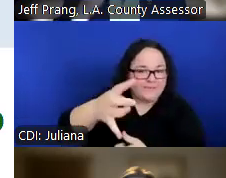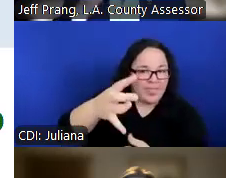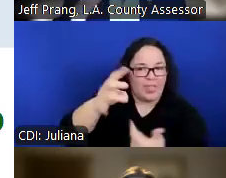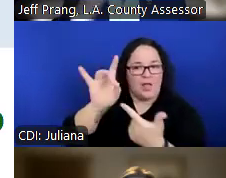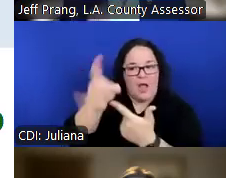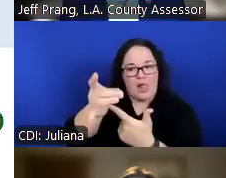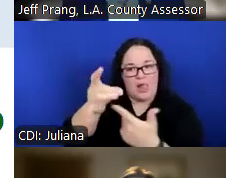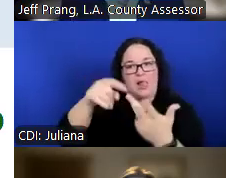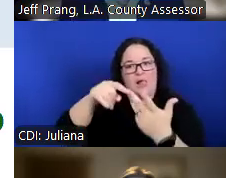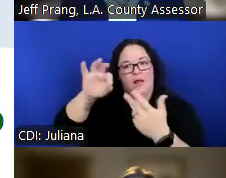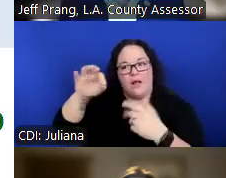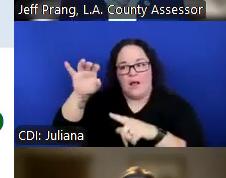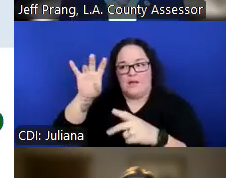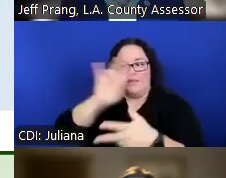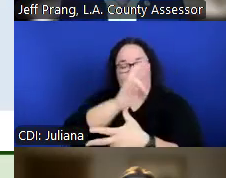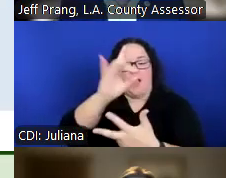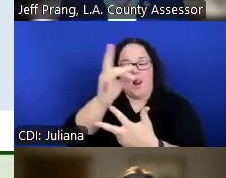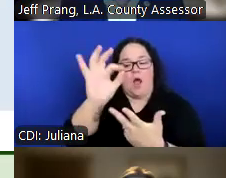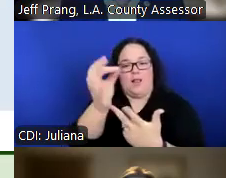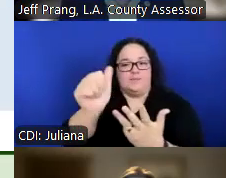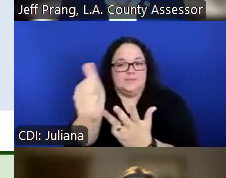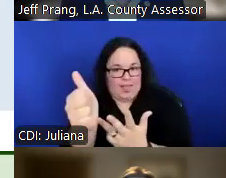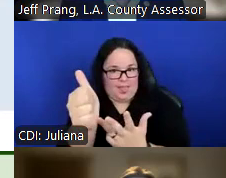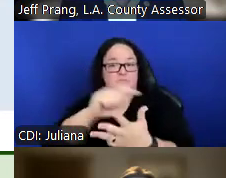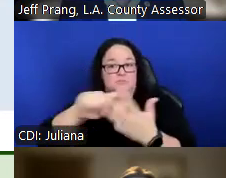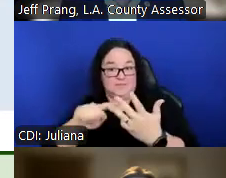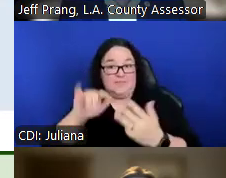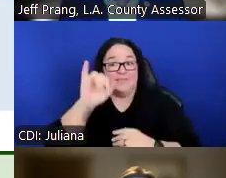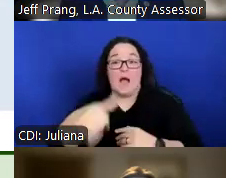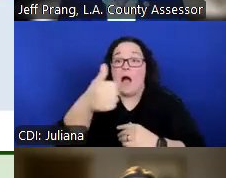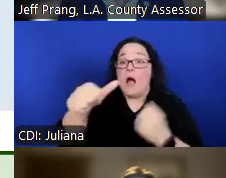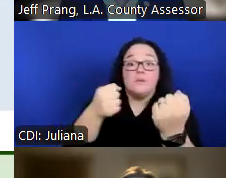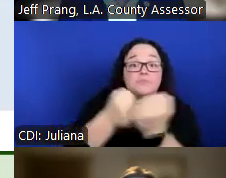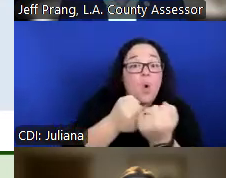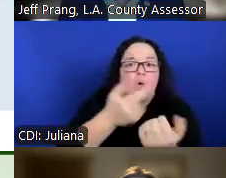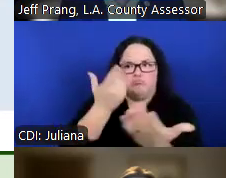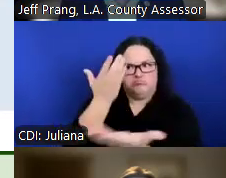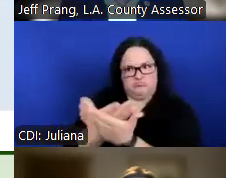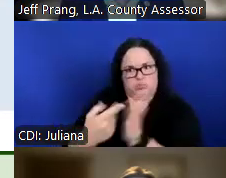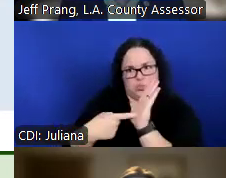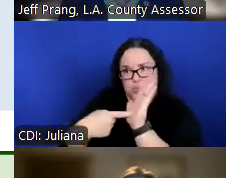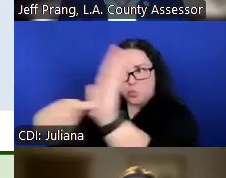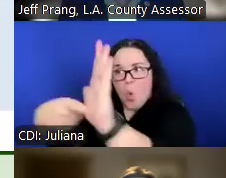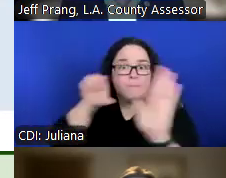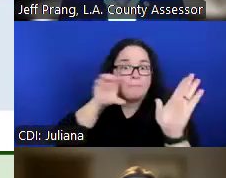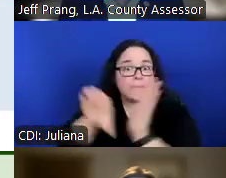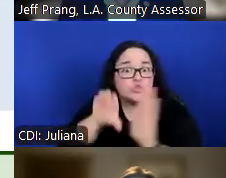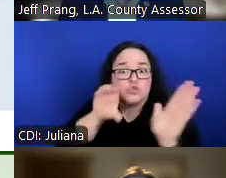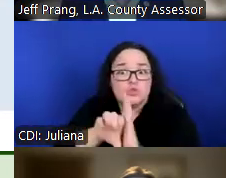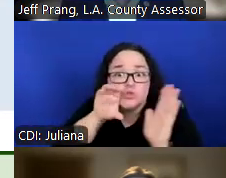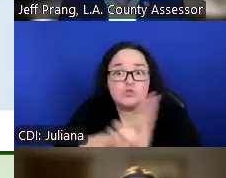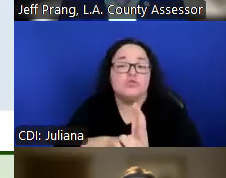If you have any supporting documents, such as photos or insurance claims from your adjuster, these are helpful as